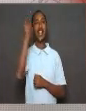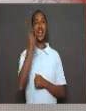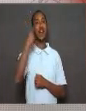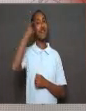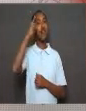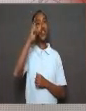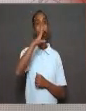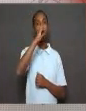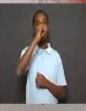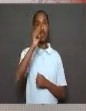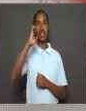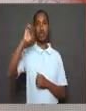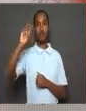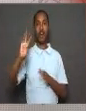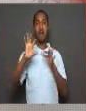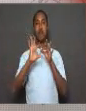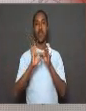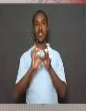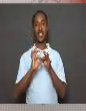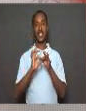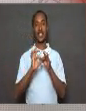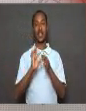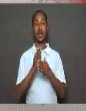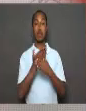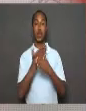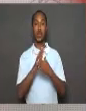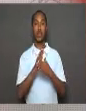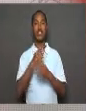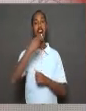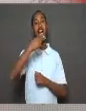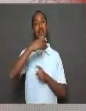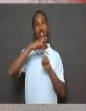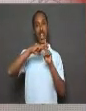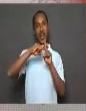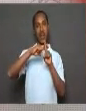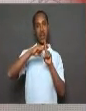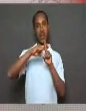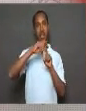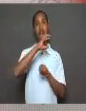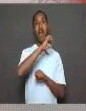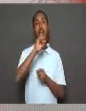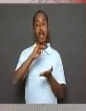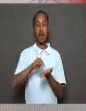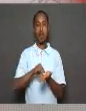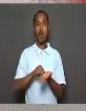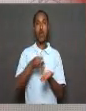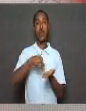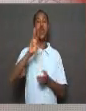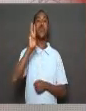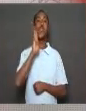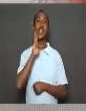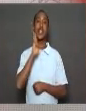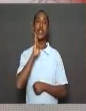the coordinate covalent bond between a hydrogen ion and a molecule of